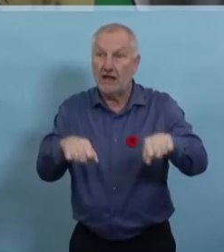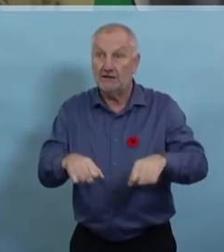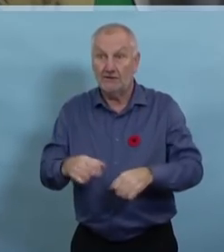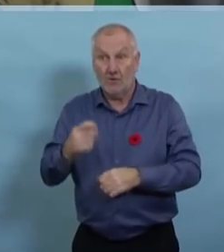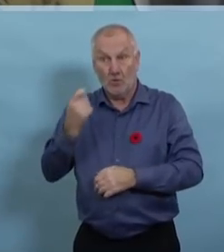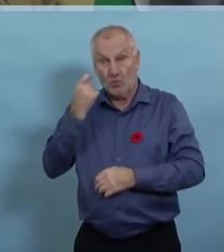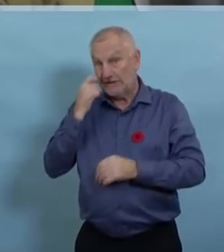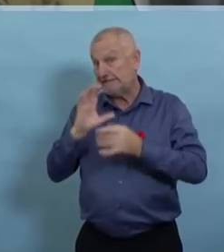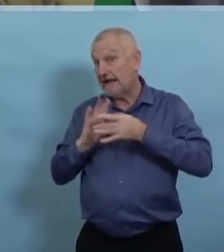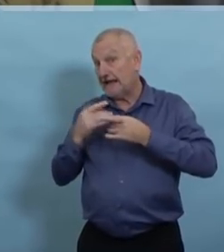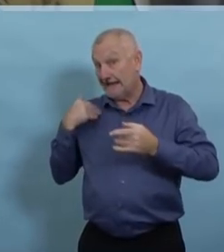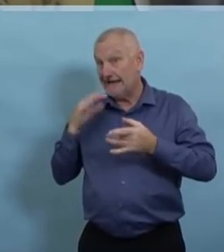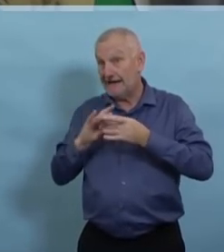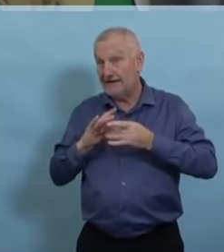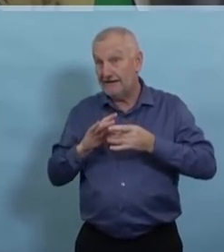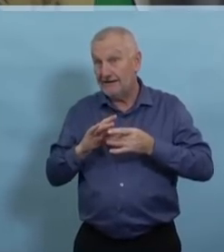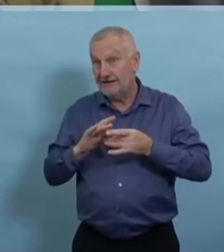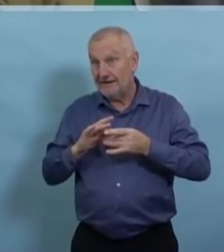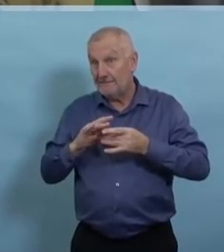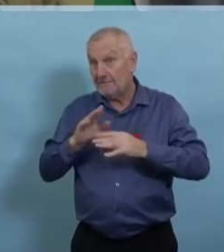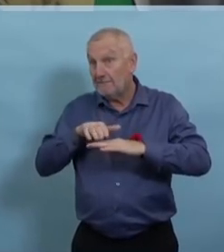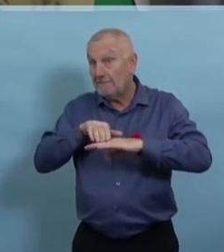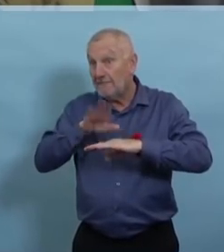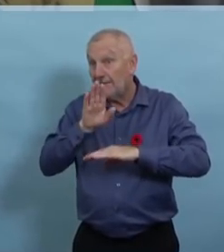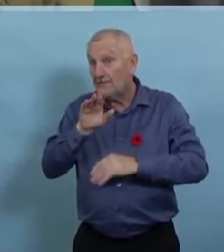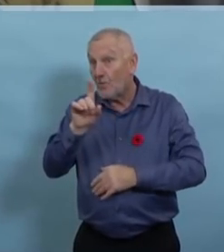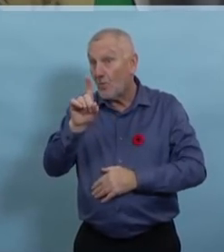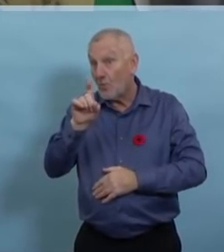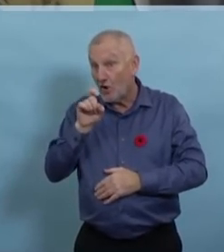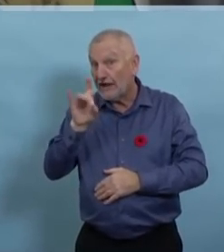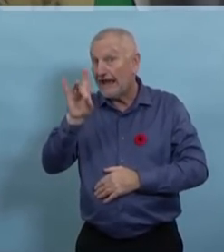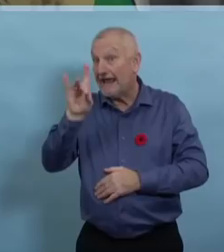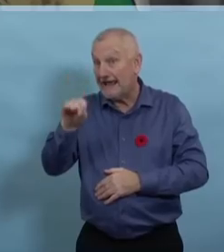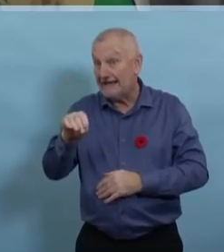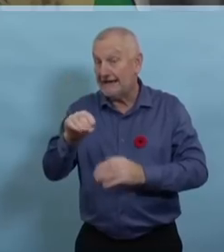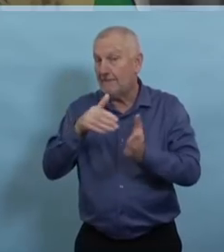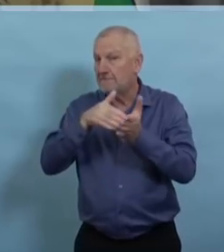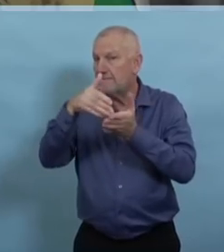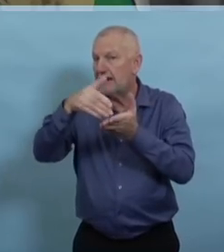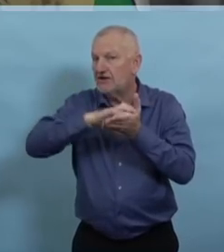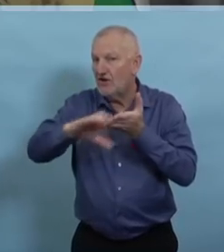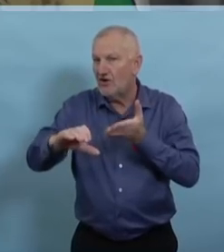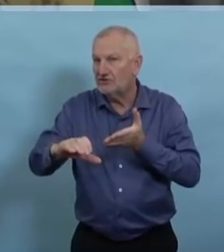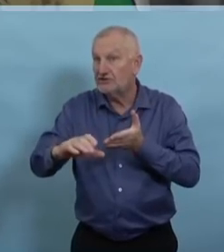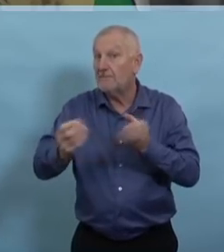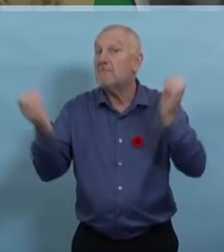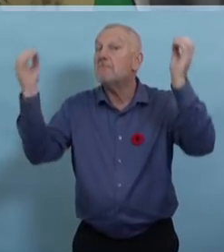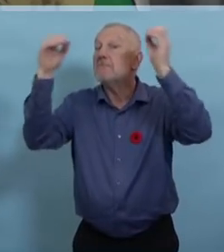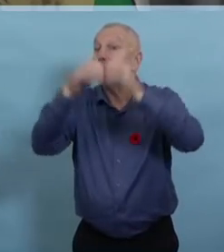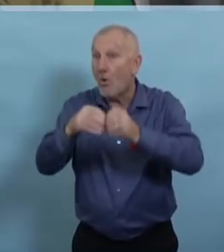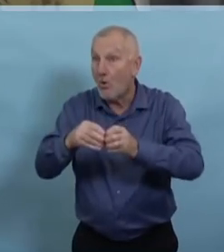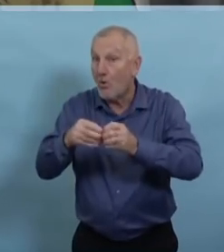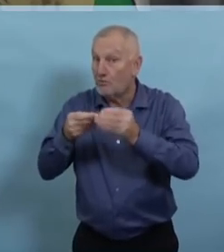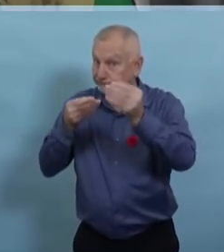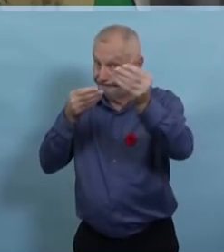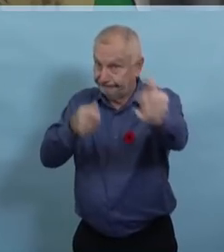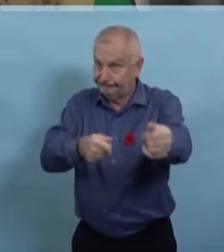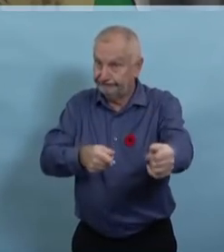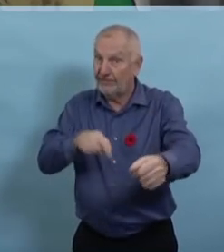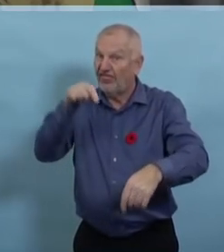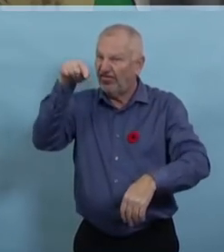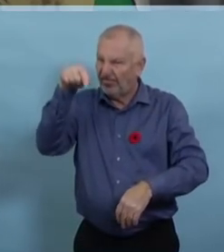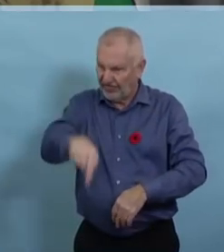least $180 million of additional expenditures through this school year, and that the totality of the